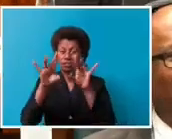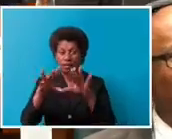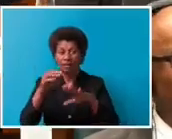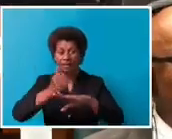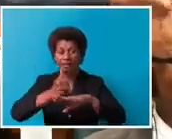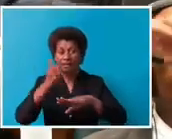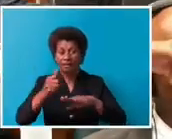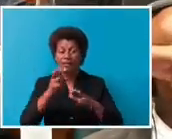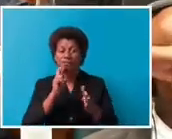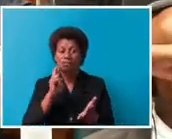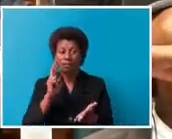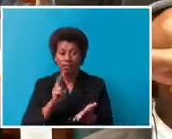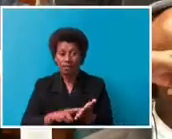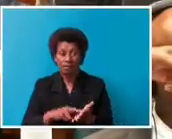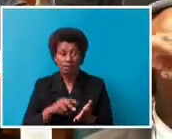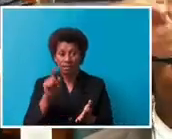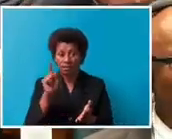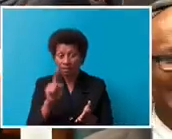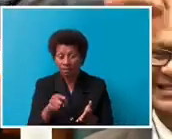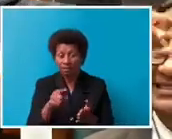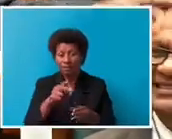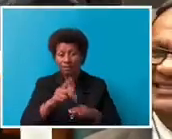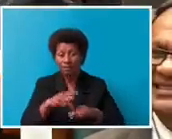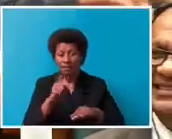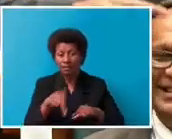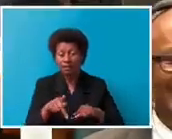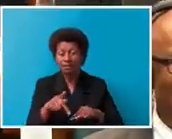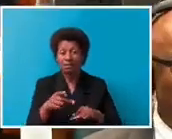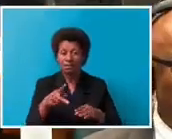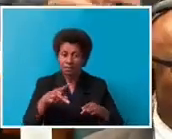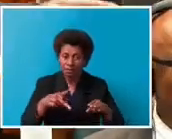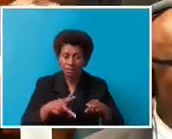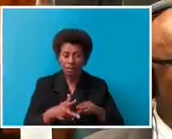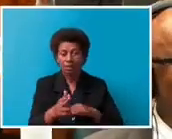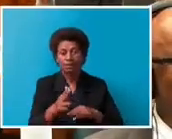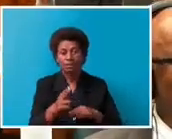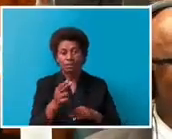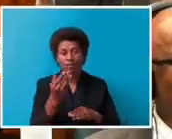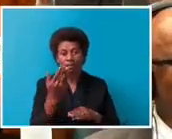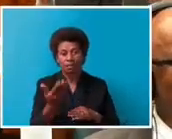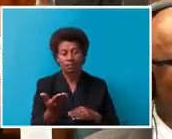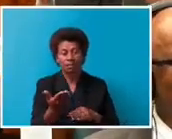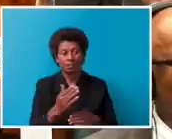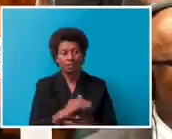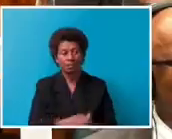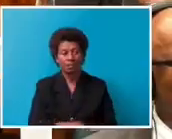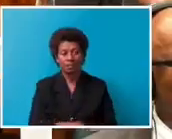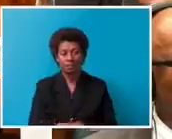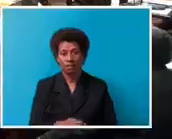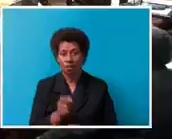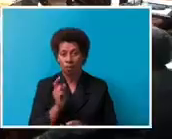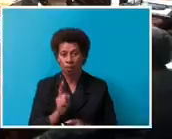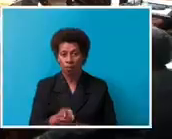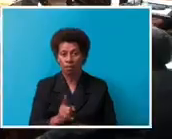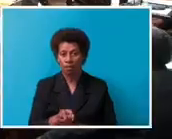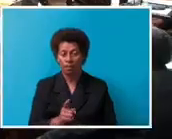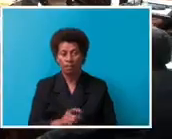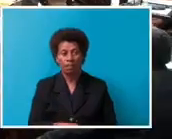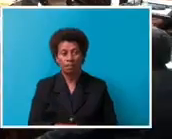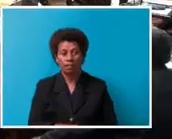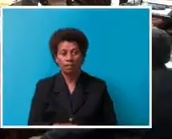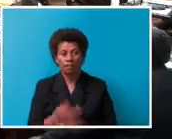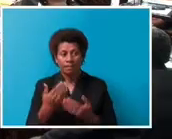report. It is this Prime Minister that has launched, Order. Thank you, Mr. Speaker. Thank